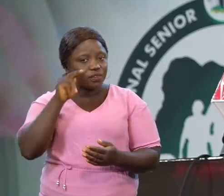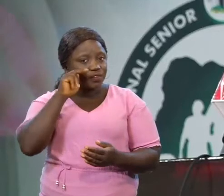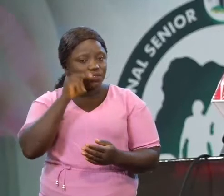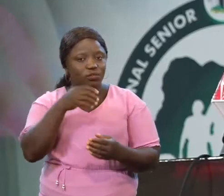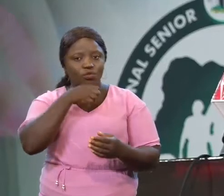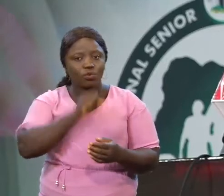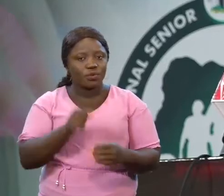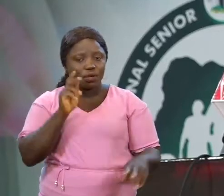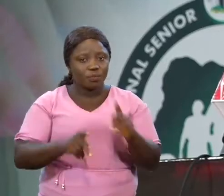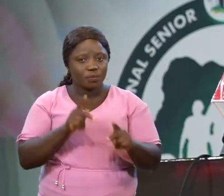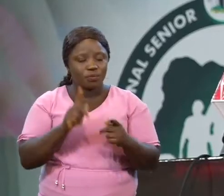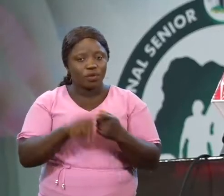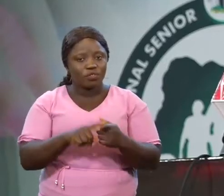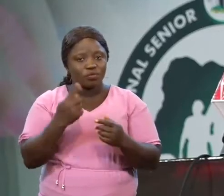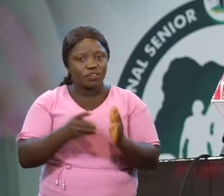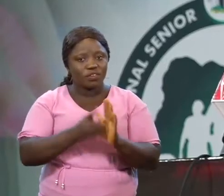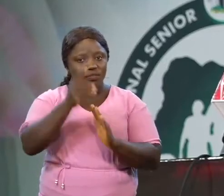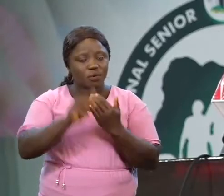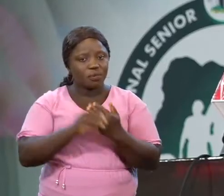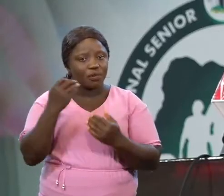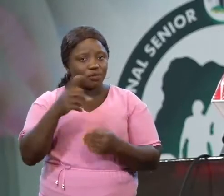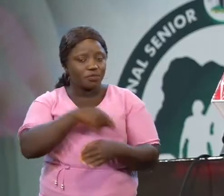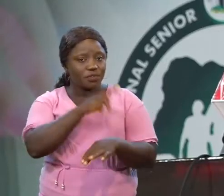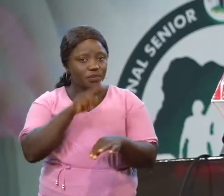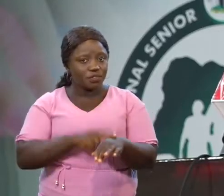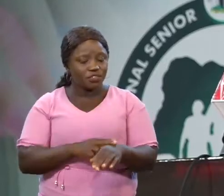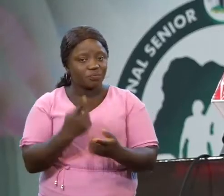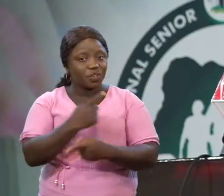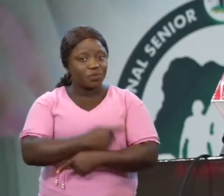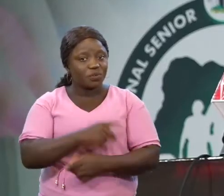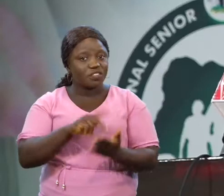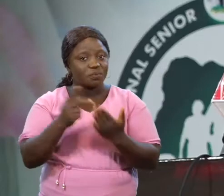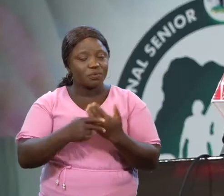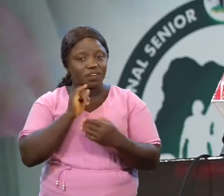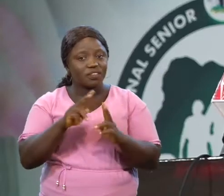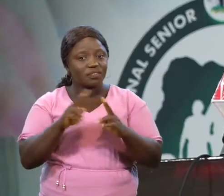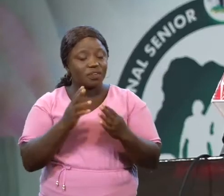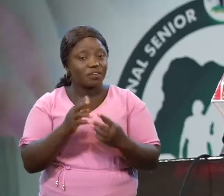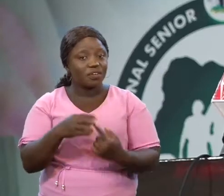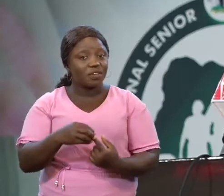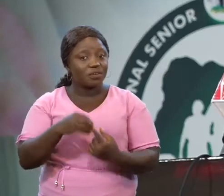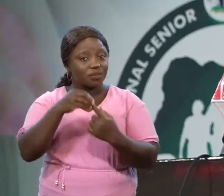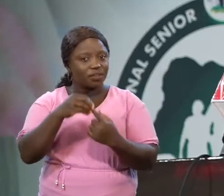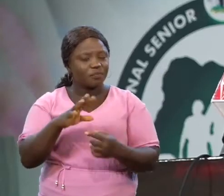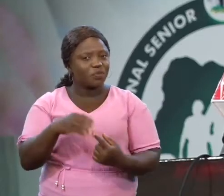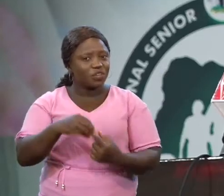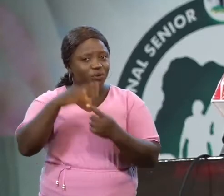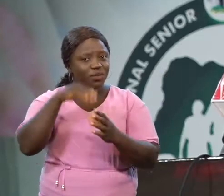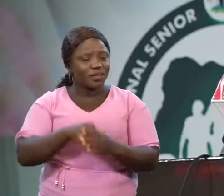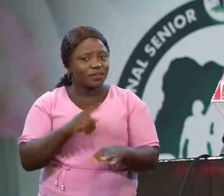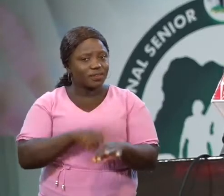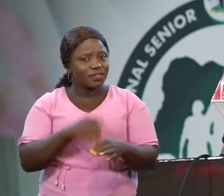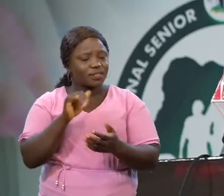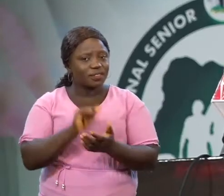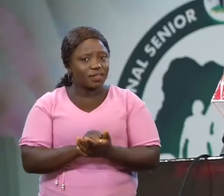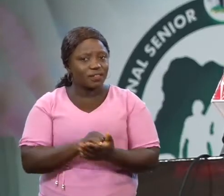of Nigeria's older citizens to the development of the nation. Today's program is very unique. Unique in the